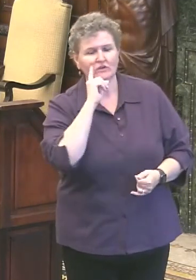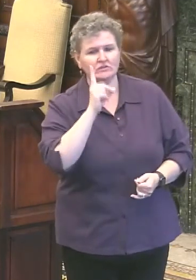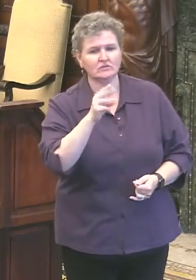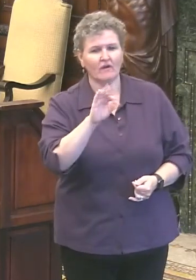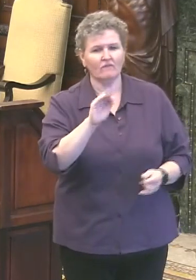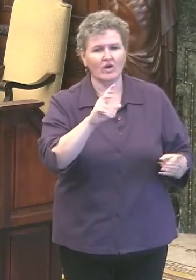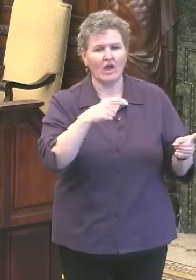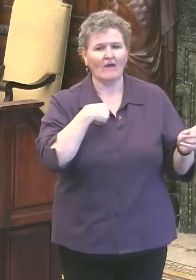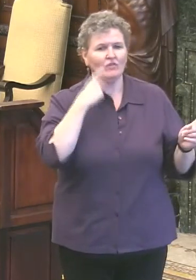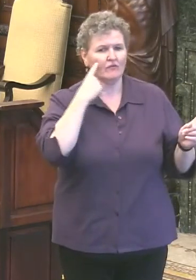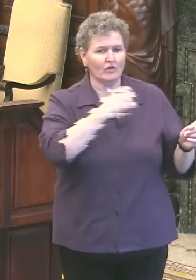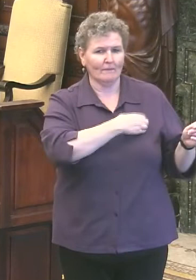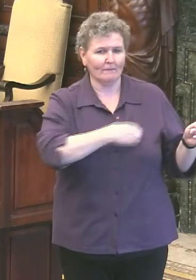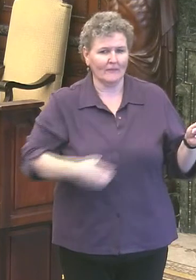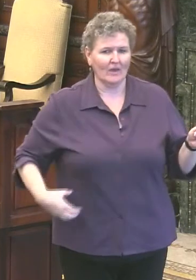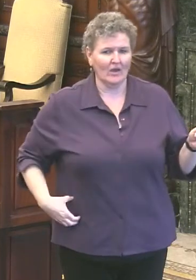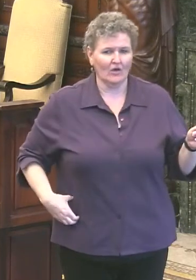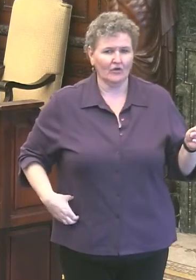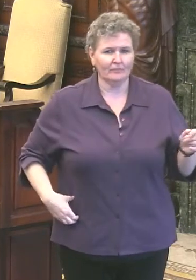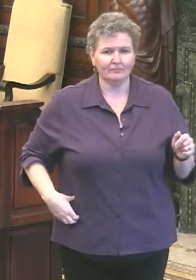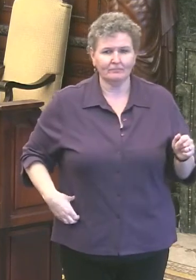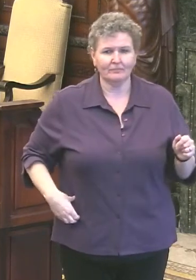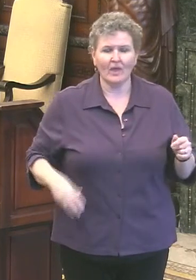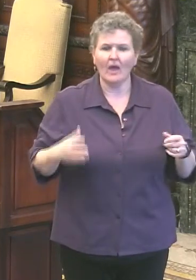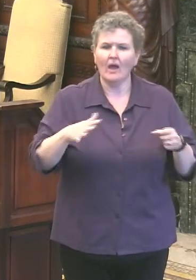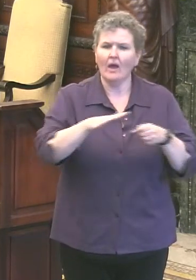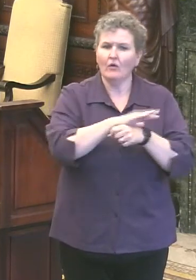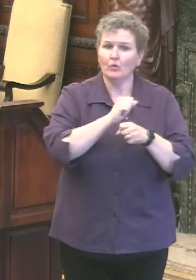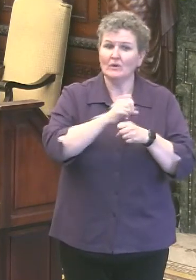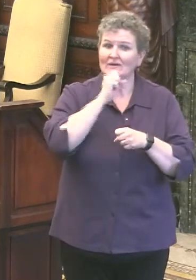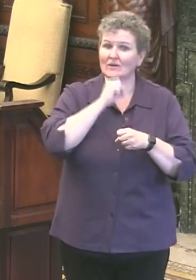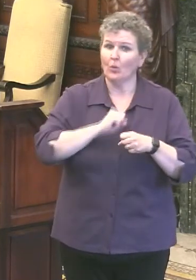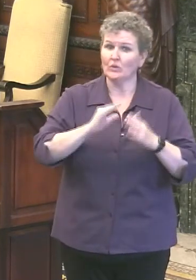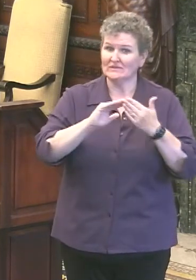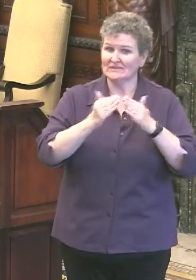We covered an incident in Old City where a gun was pulled over the weekend.